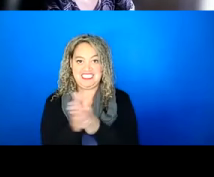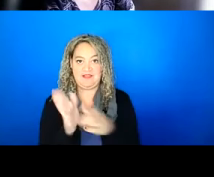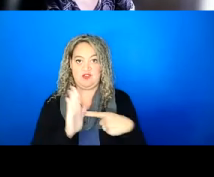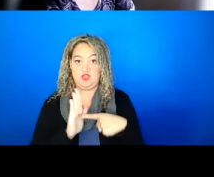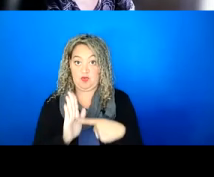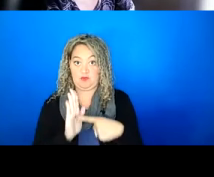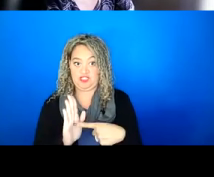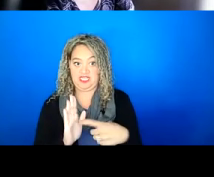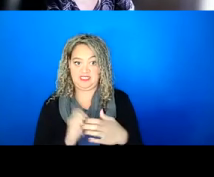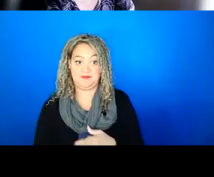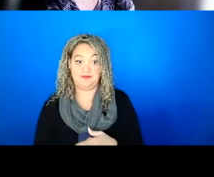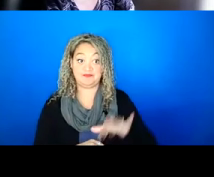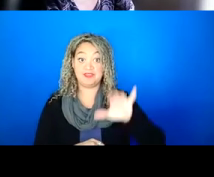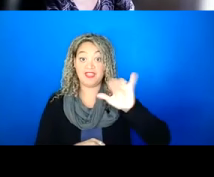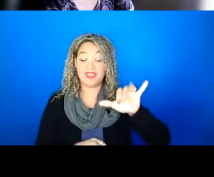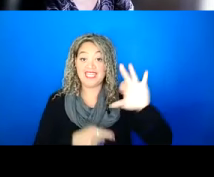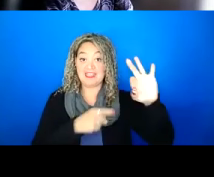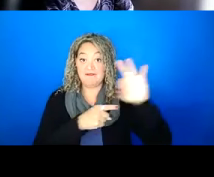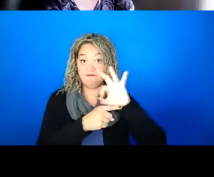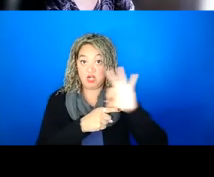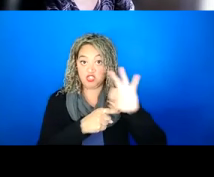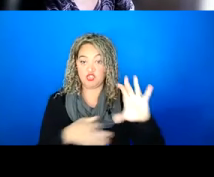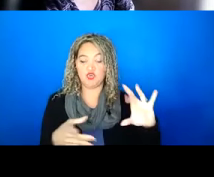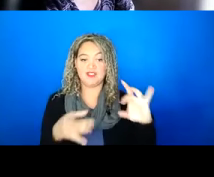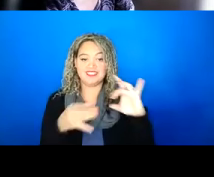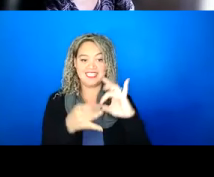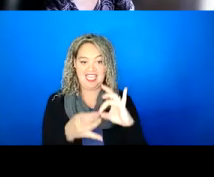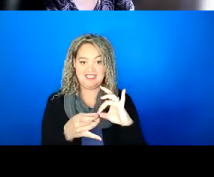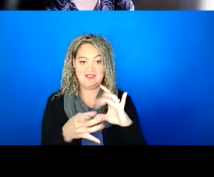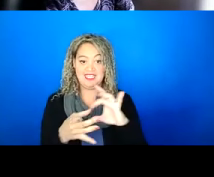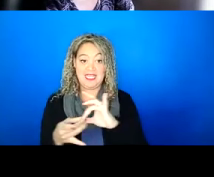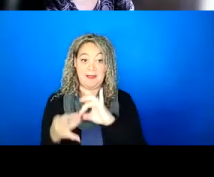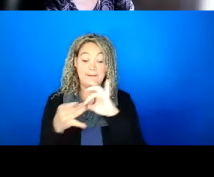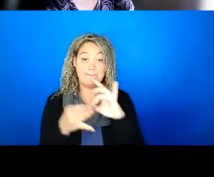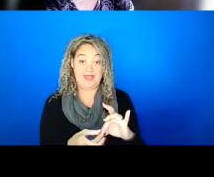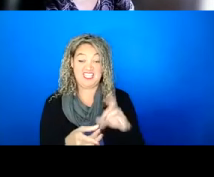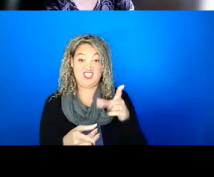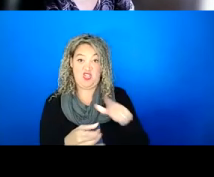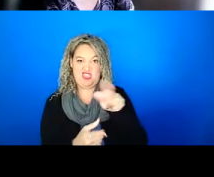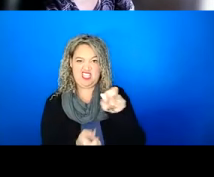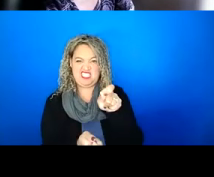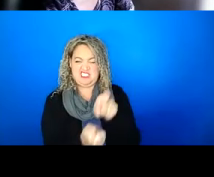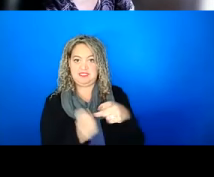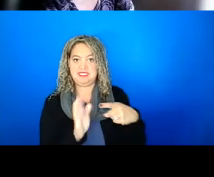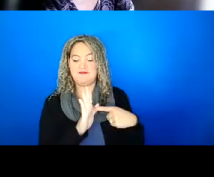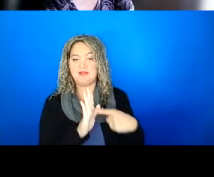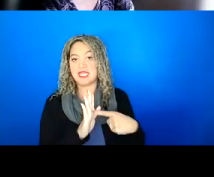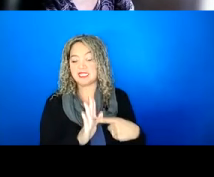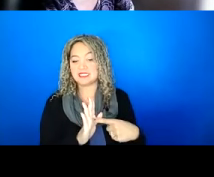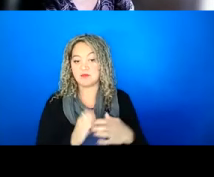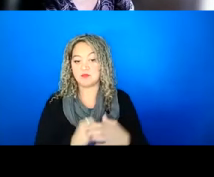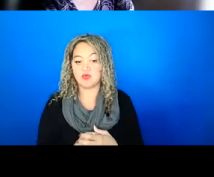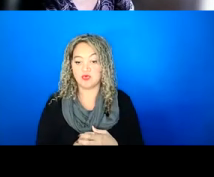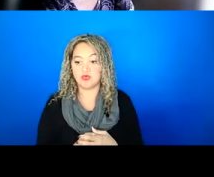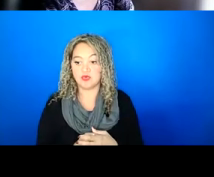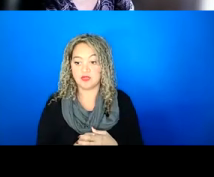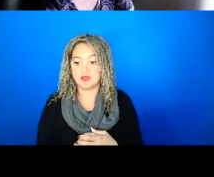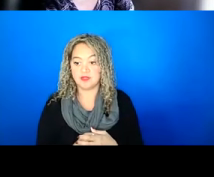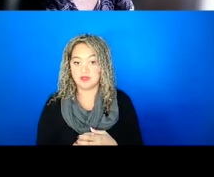representation. And here's the functional connectivity based on, in this particular example,